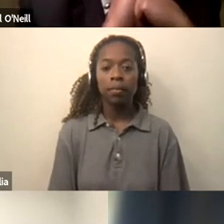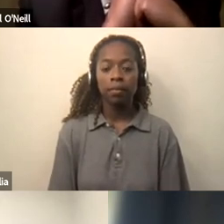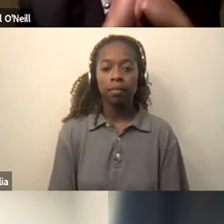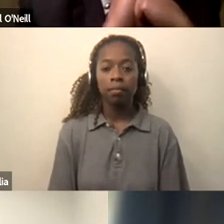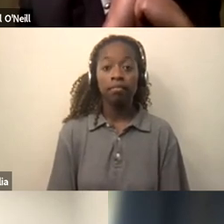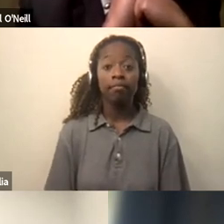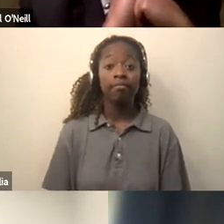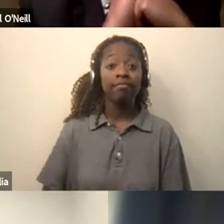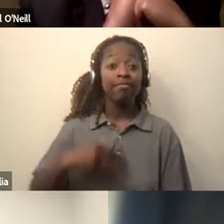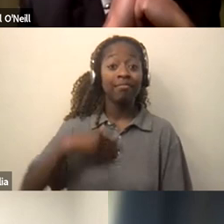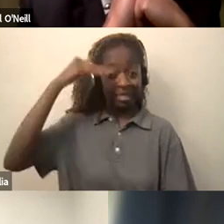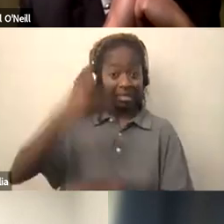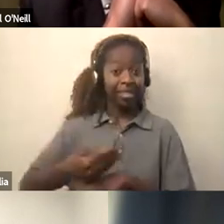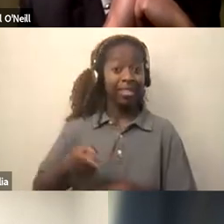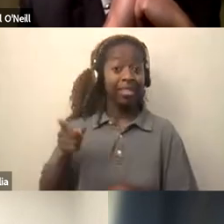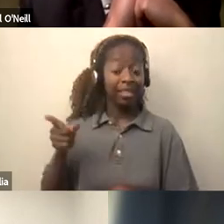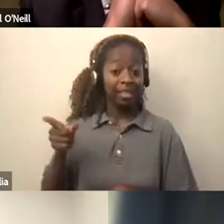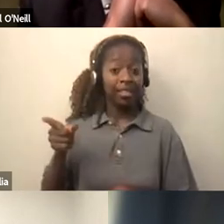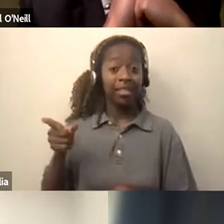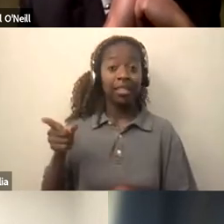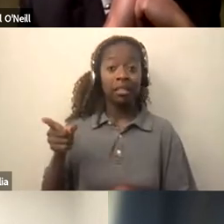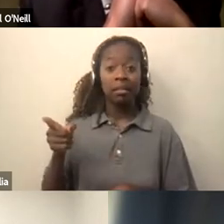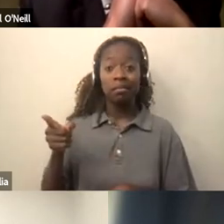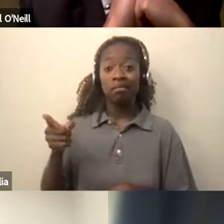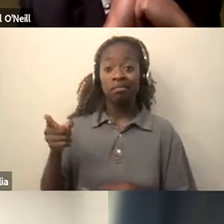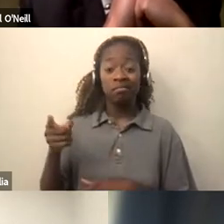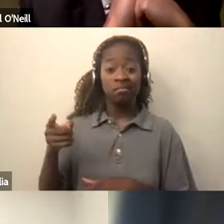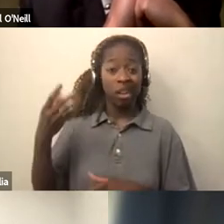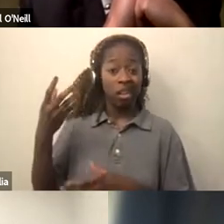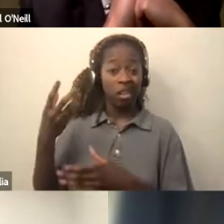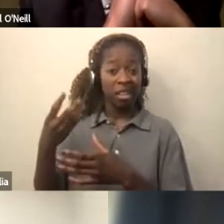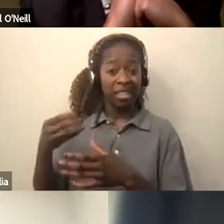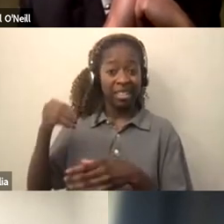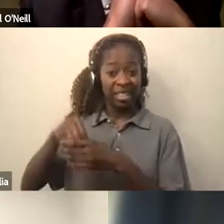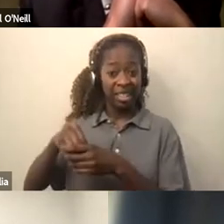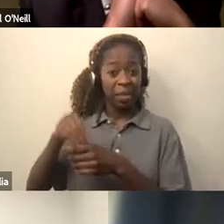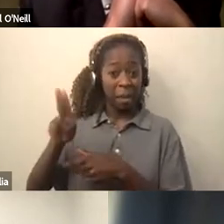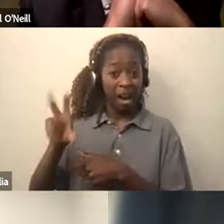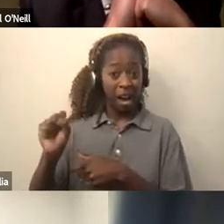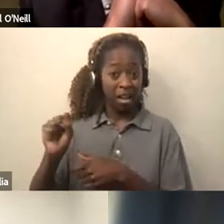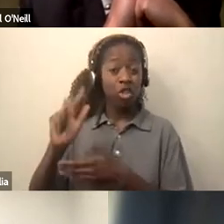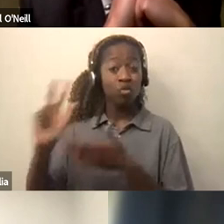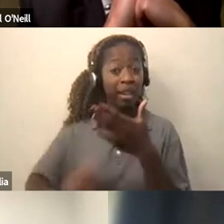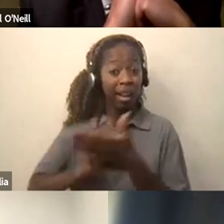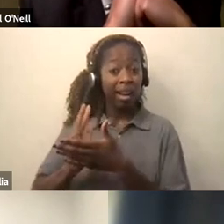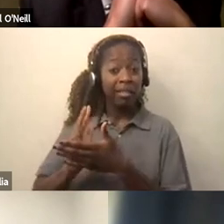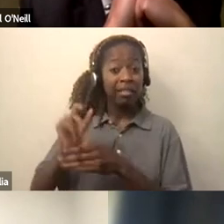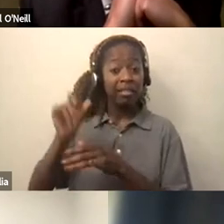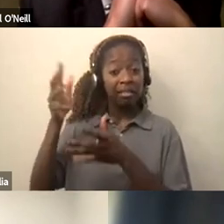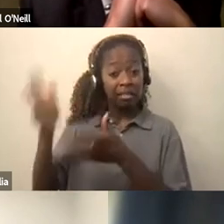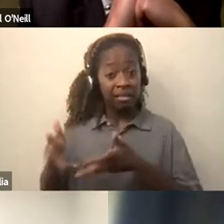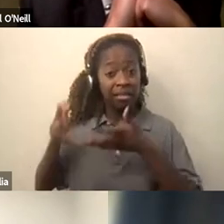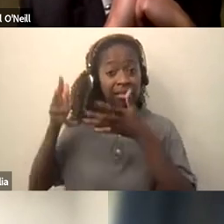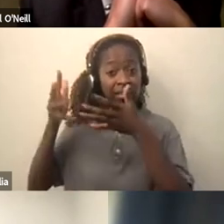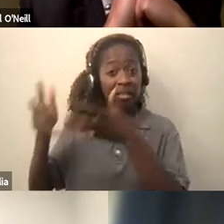so my son was lost inside of the bus for approximately three hours with other